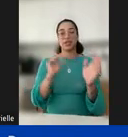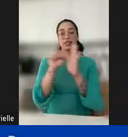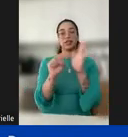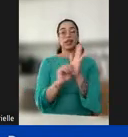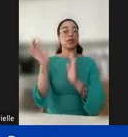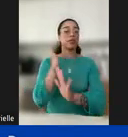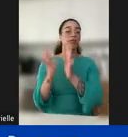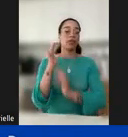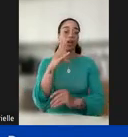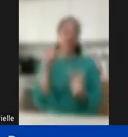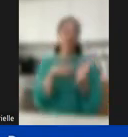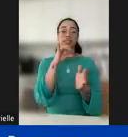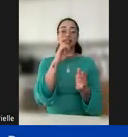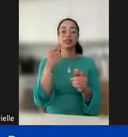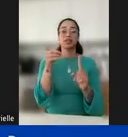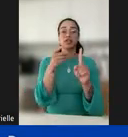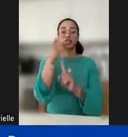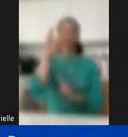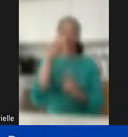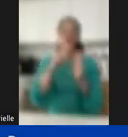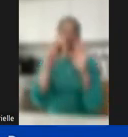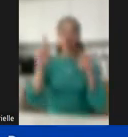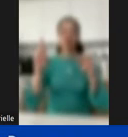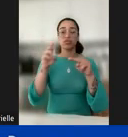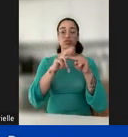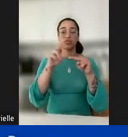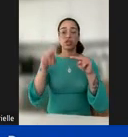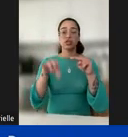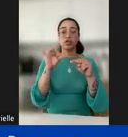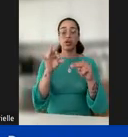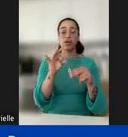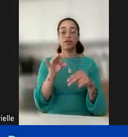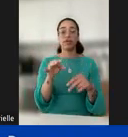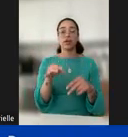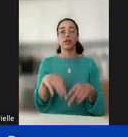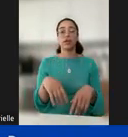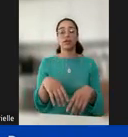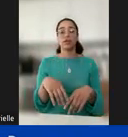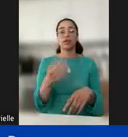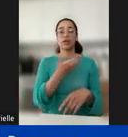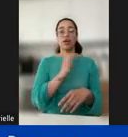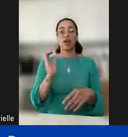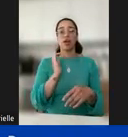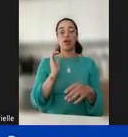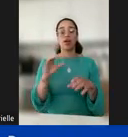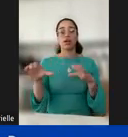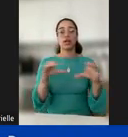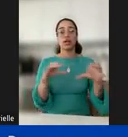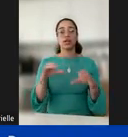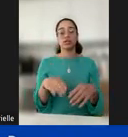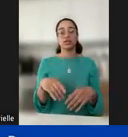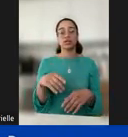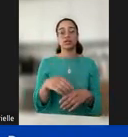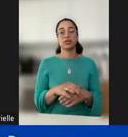And it's the direct result of the Day of Action and a series of older adult behavioral health roundtables that we held in